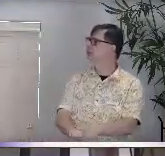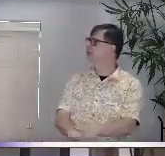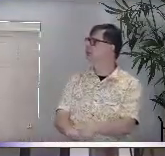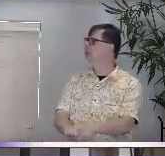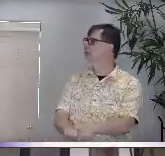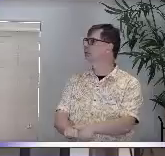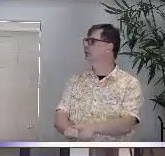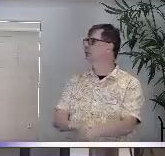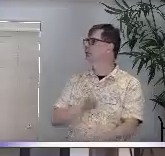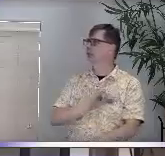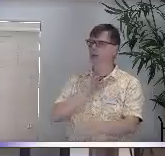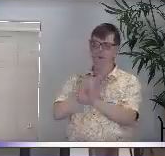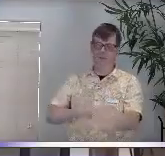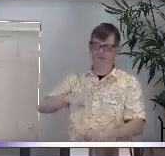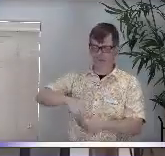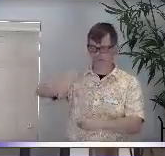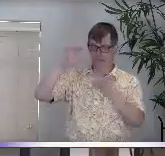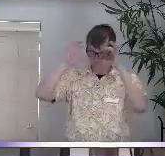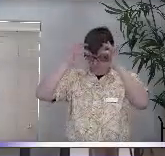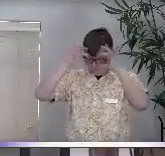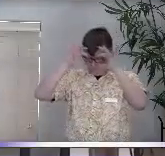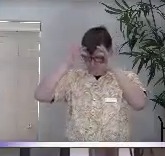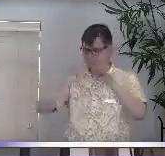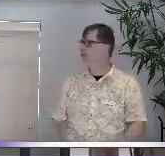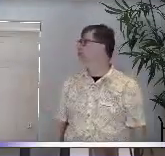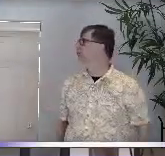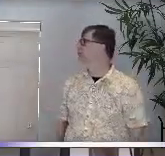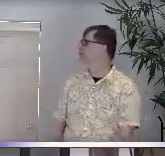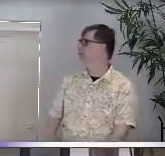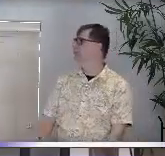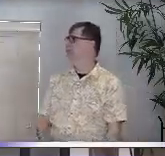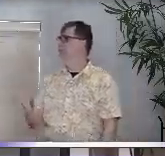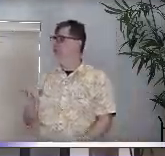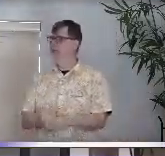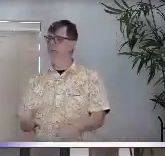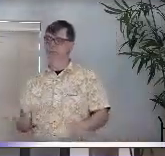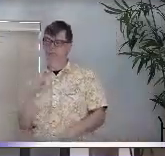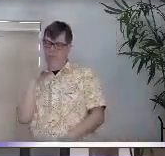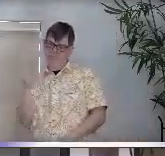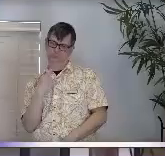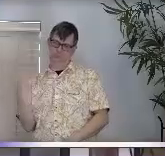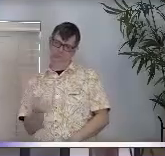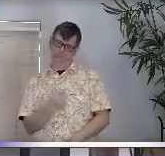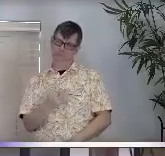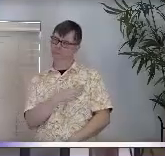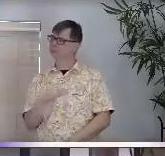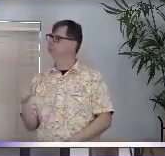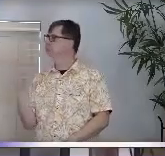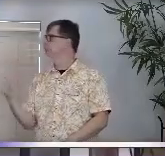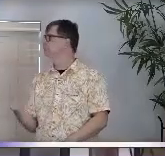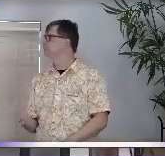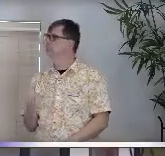So I can't find my glasses. So I say to Bill, you packed my other set of glasses, and I don't know where you put